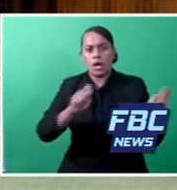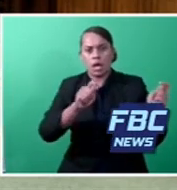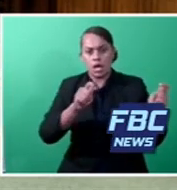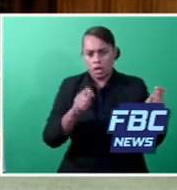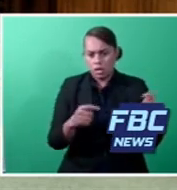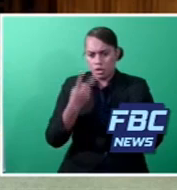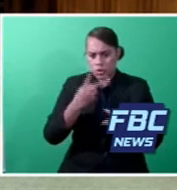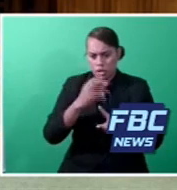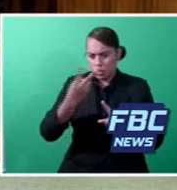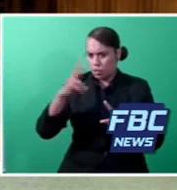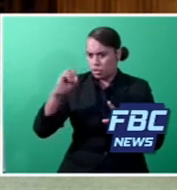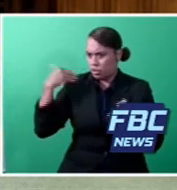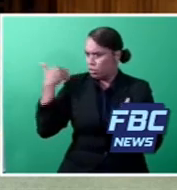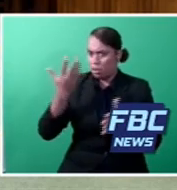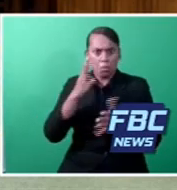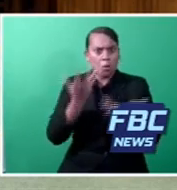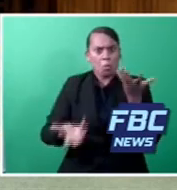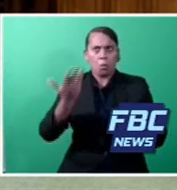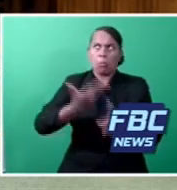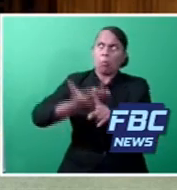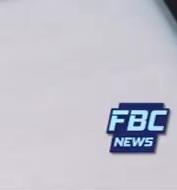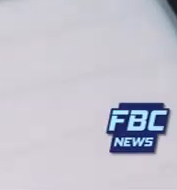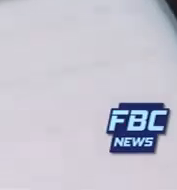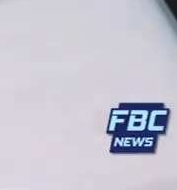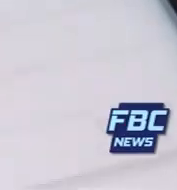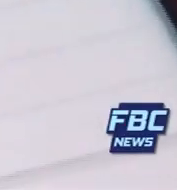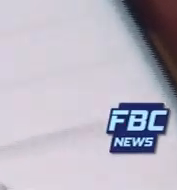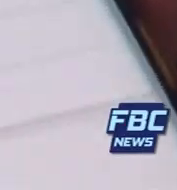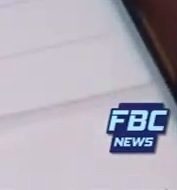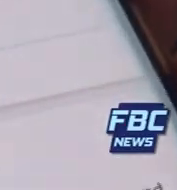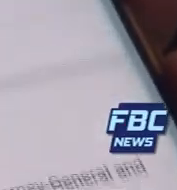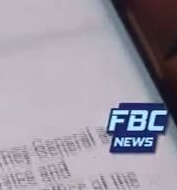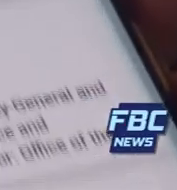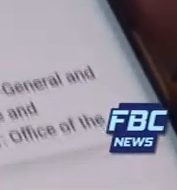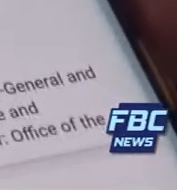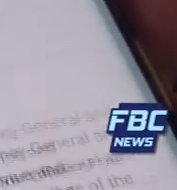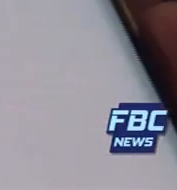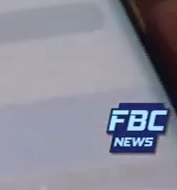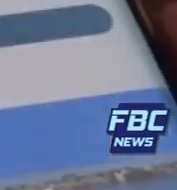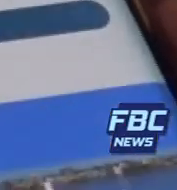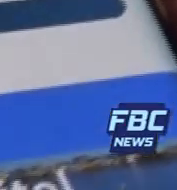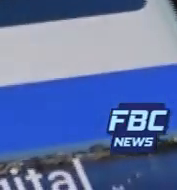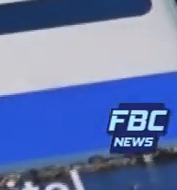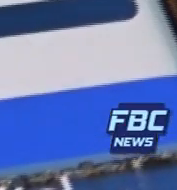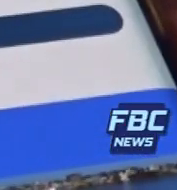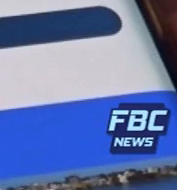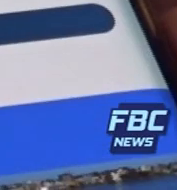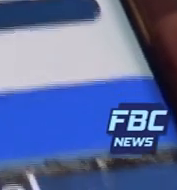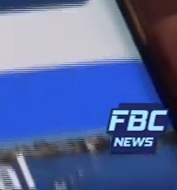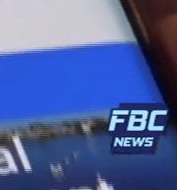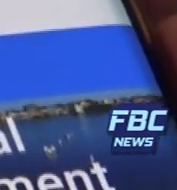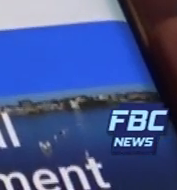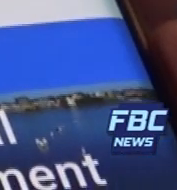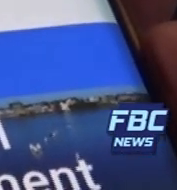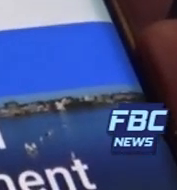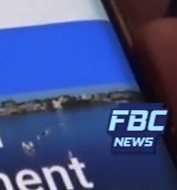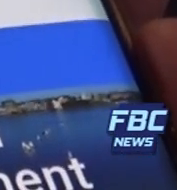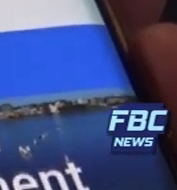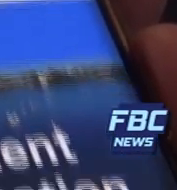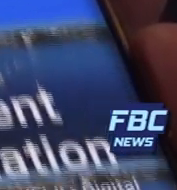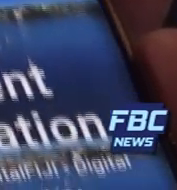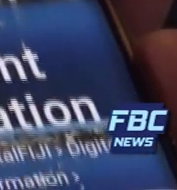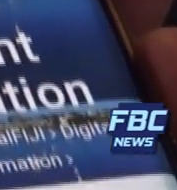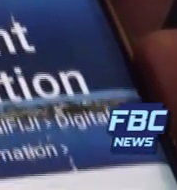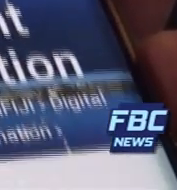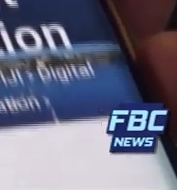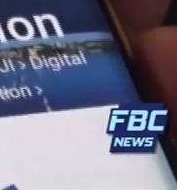last year. That is, 810 business licenses were issued in January 2020 compared to